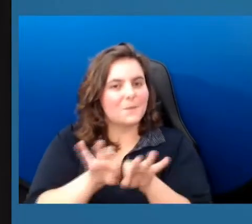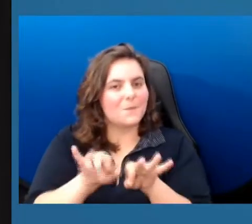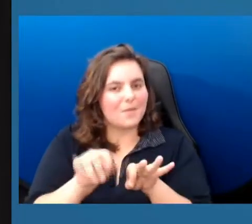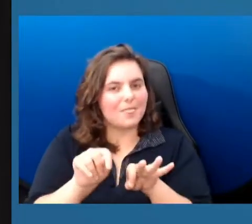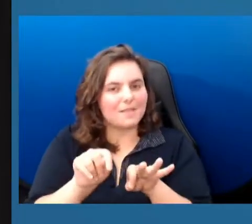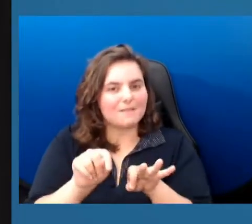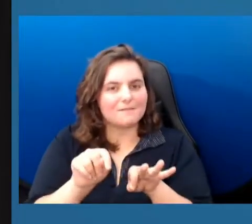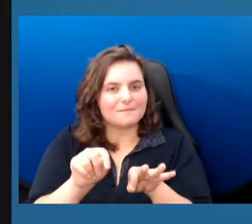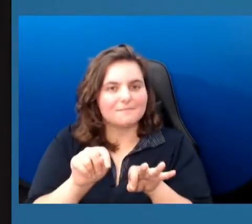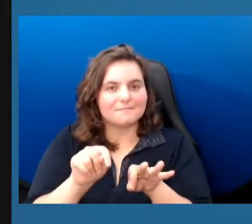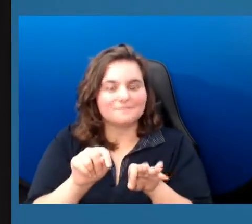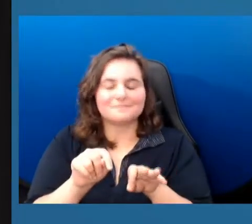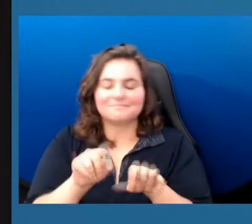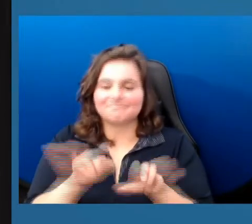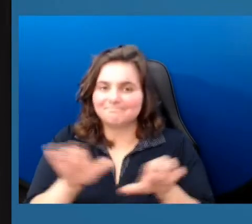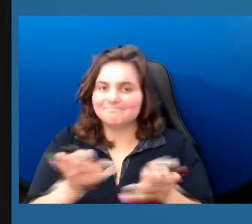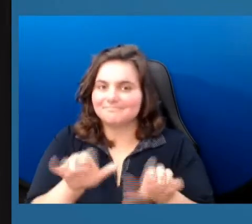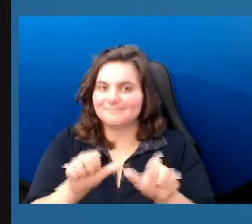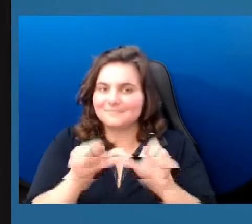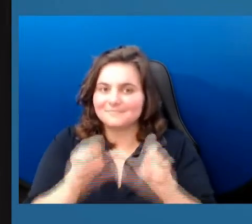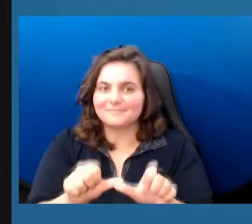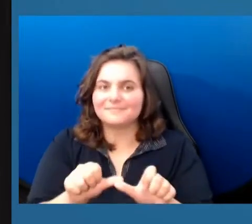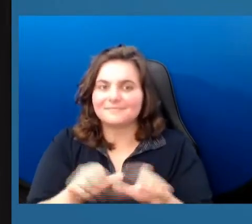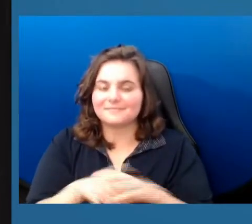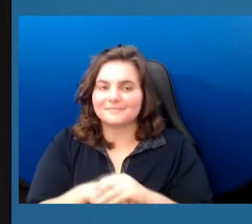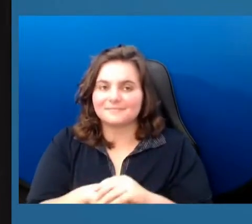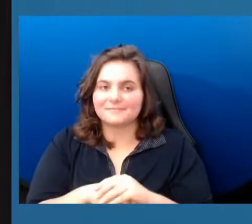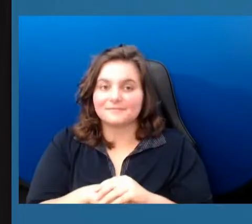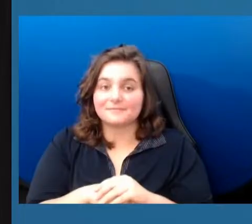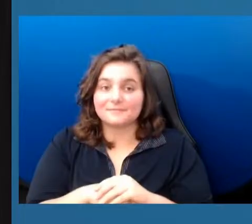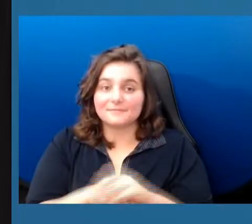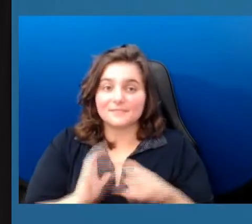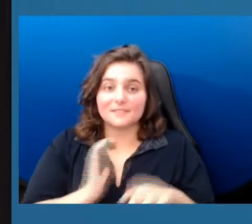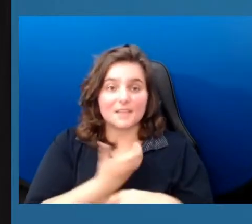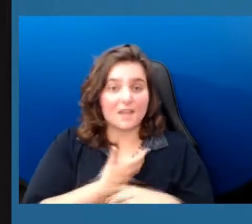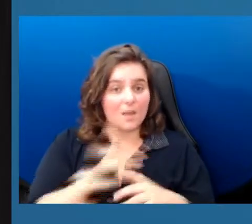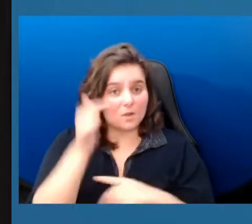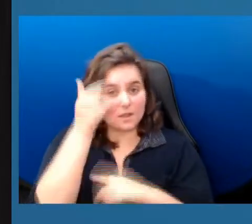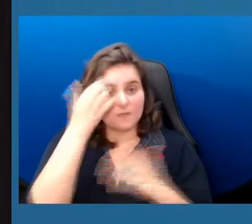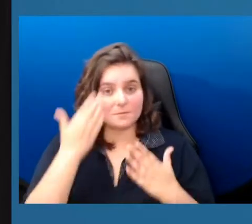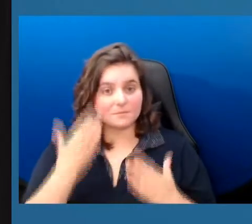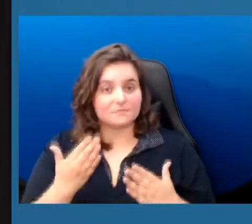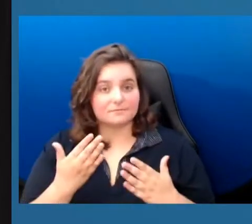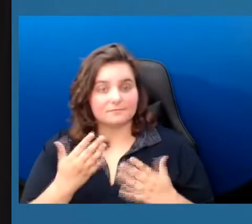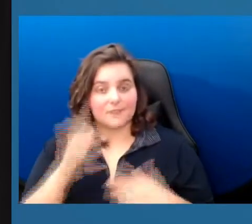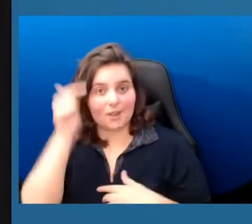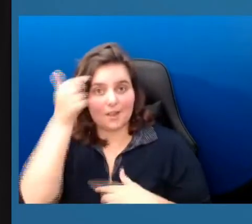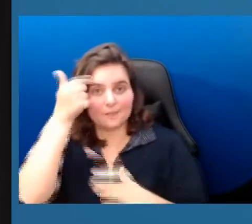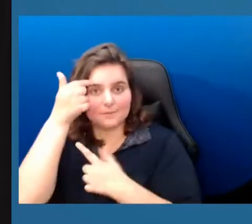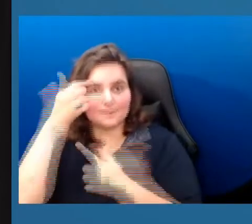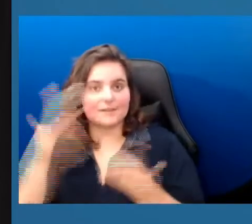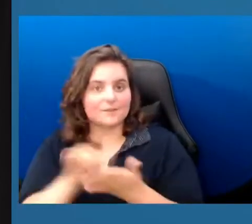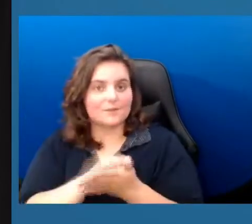what you do. And in the end, our government here in New York has our back. So thank you.